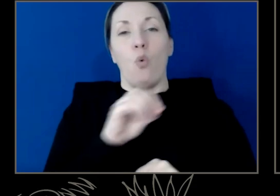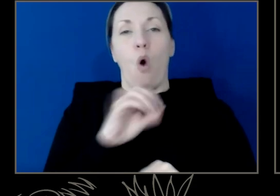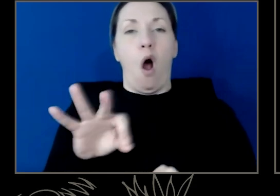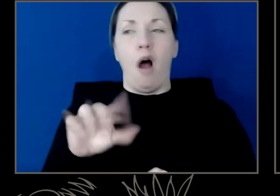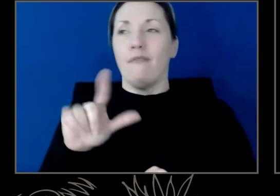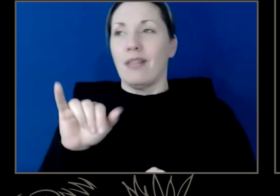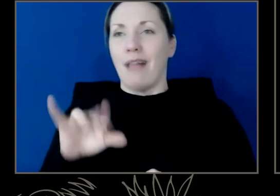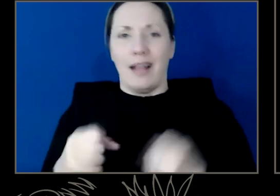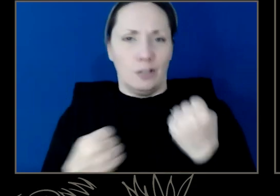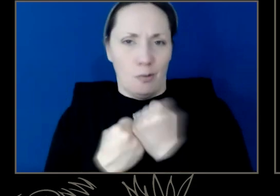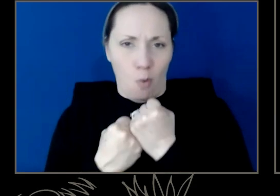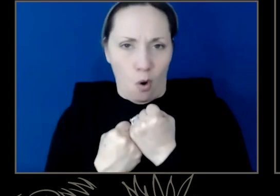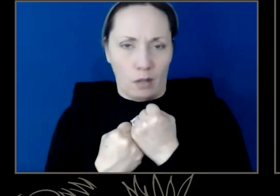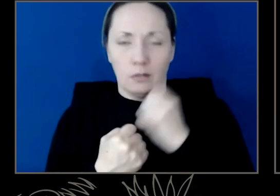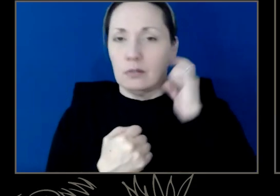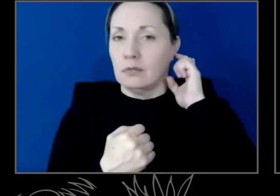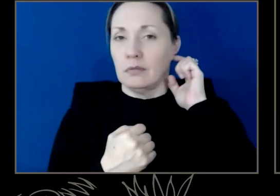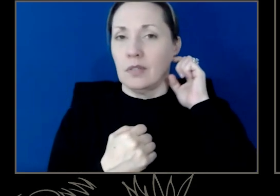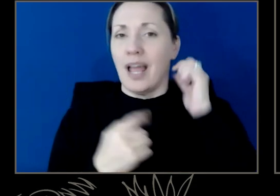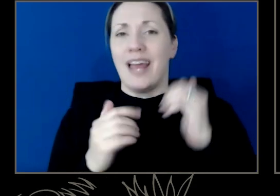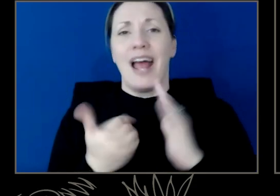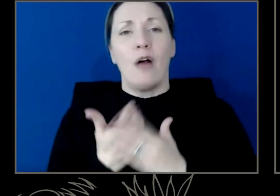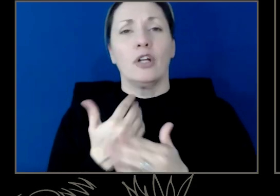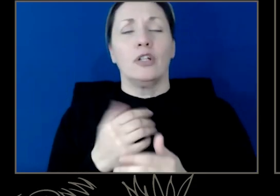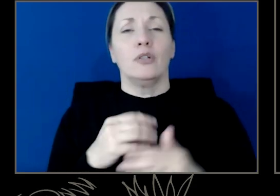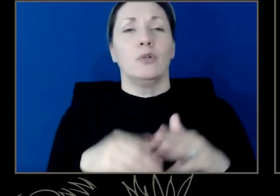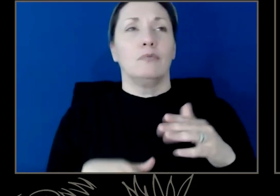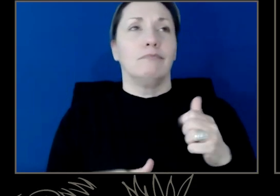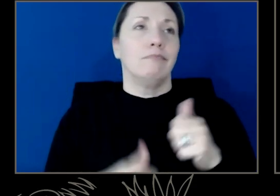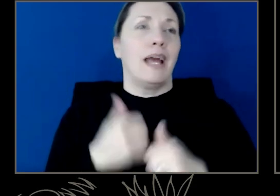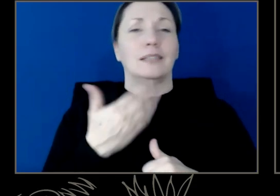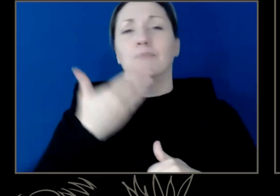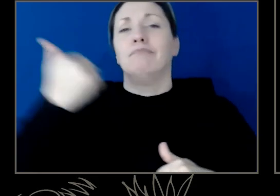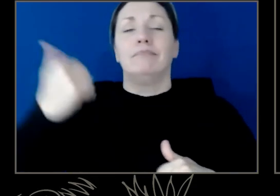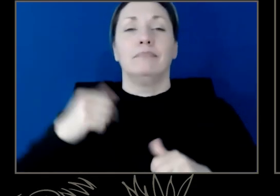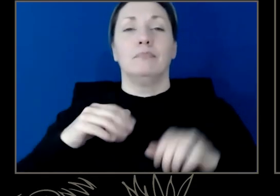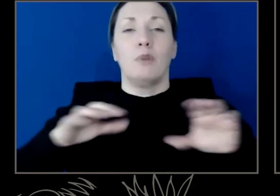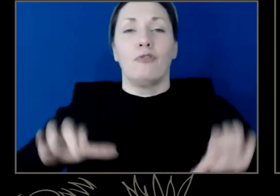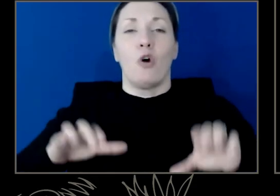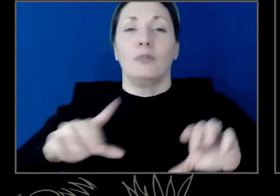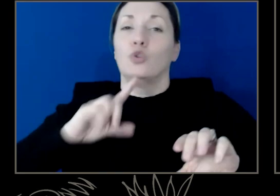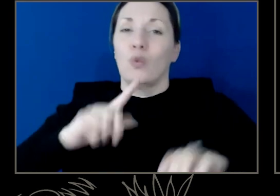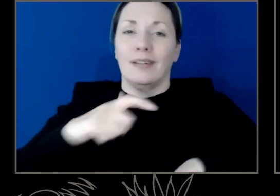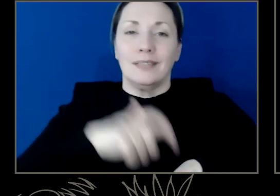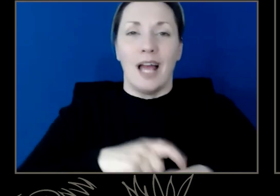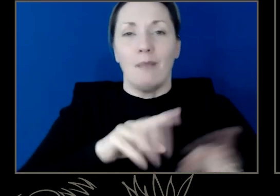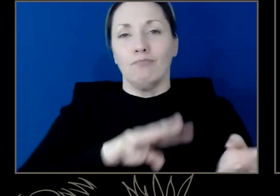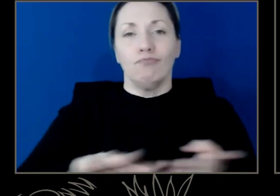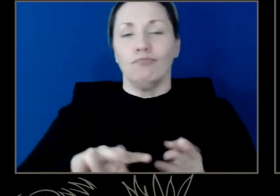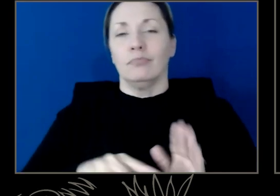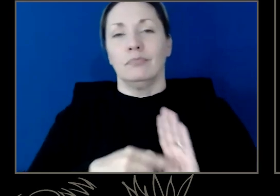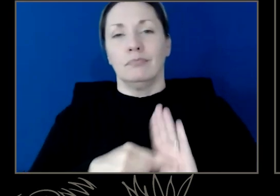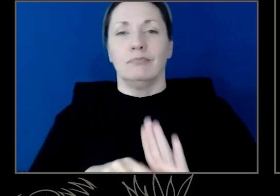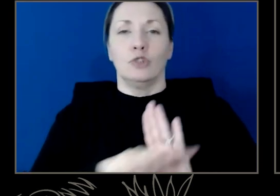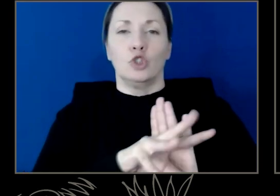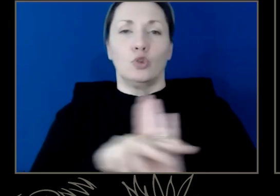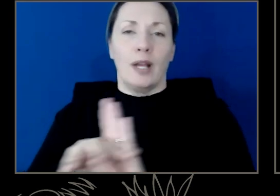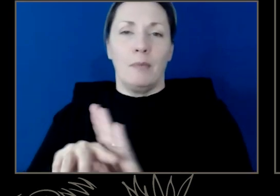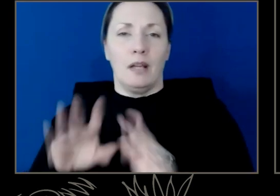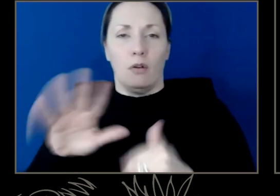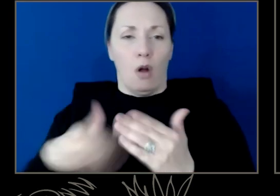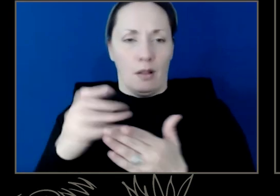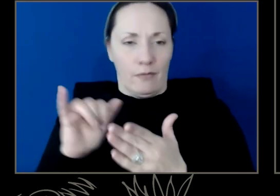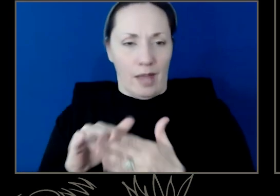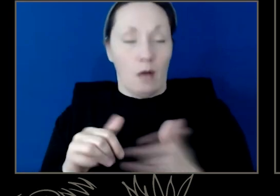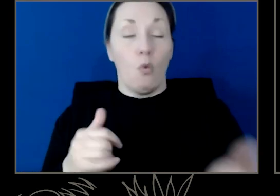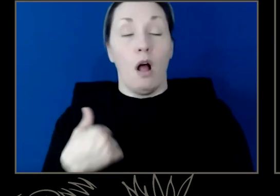how can you do like maximum performance and real time and streaming and all of those things? Well, we